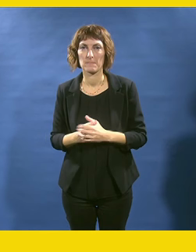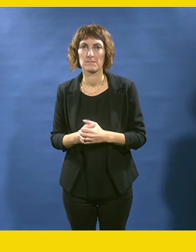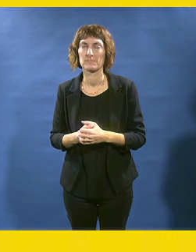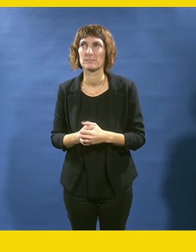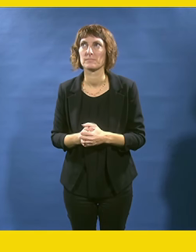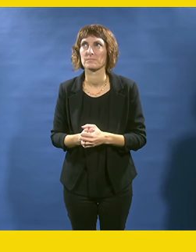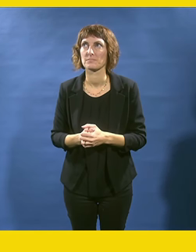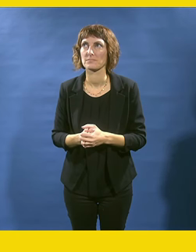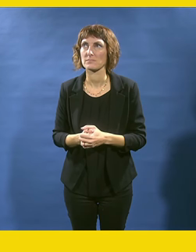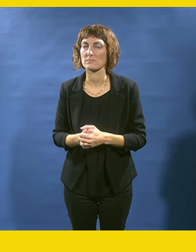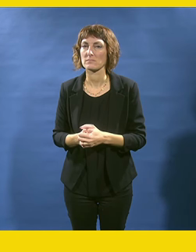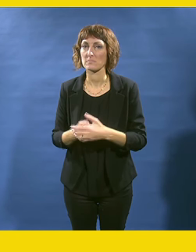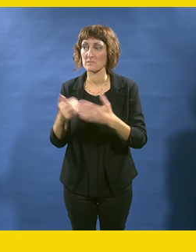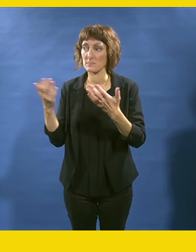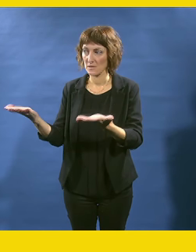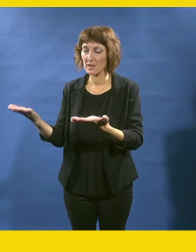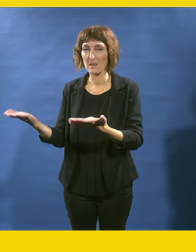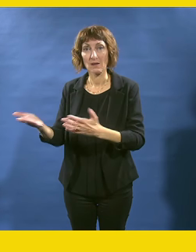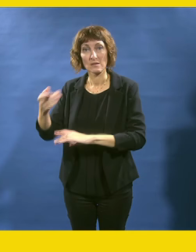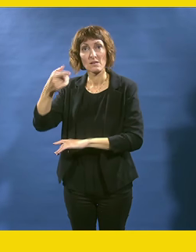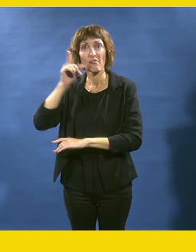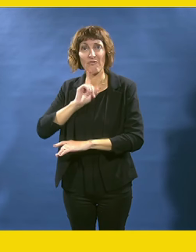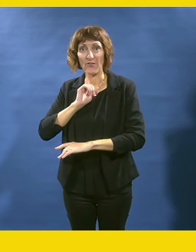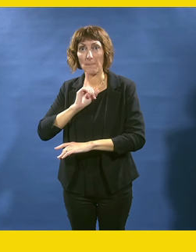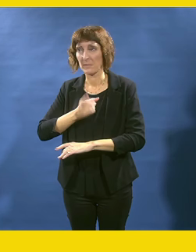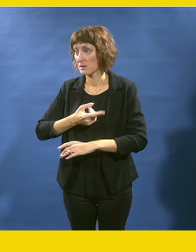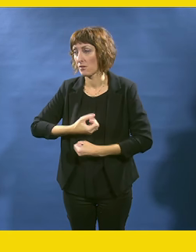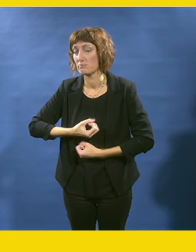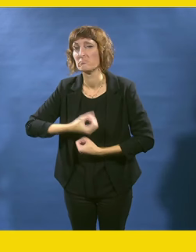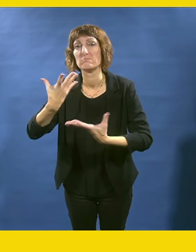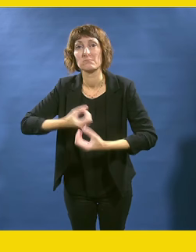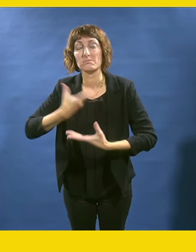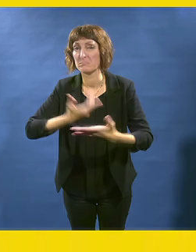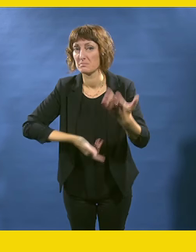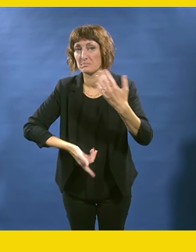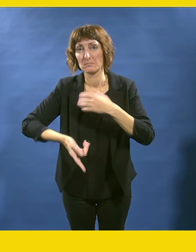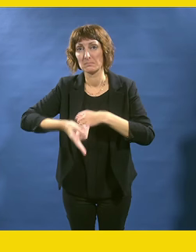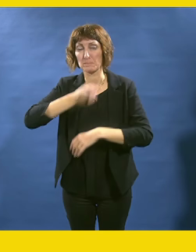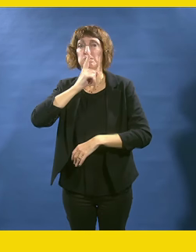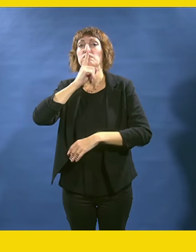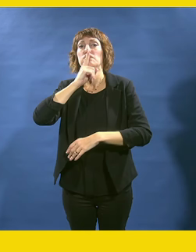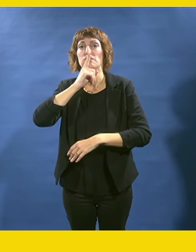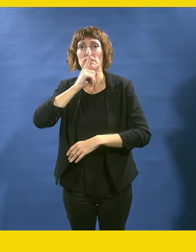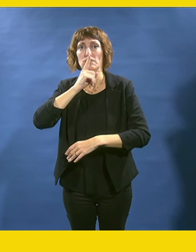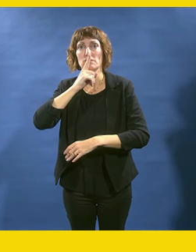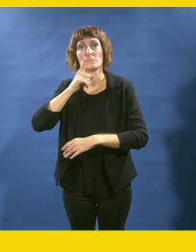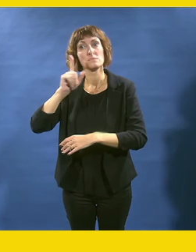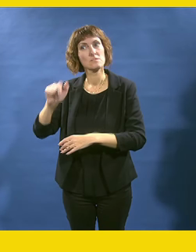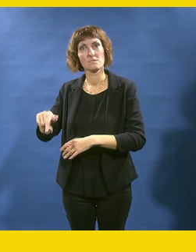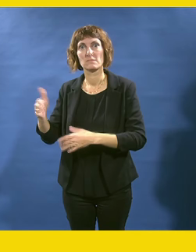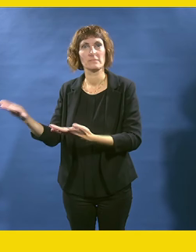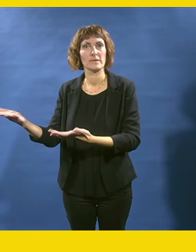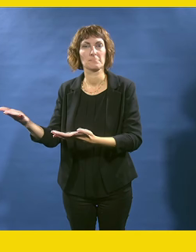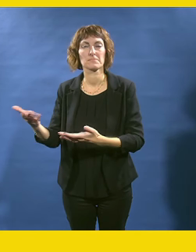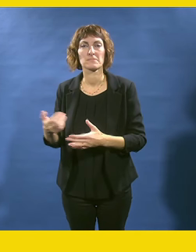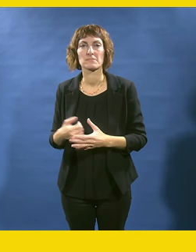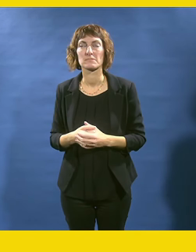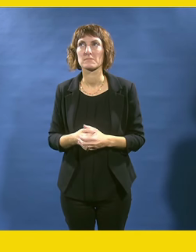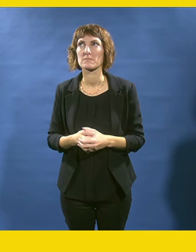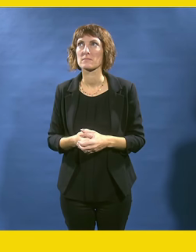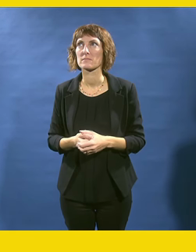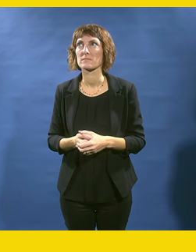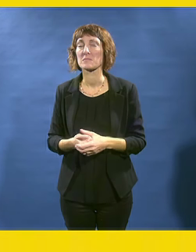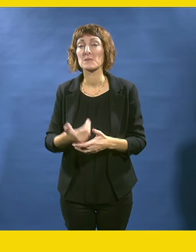your existence is harassed. What you do? Would you remain silent or would you fight